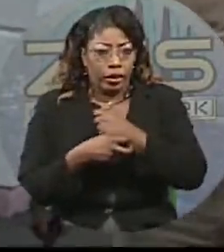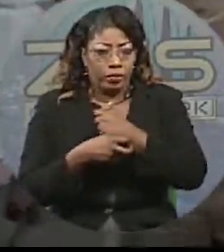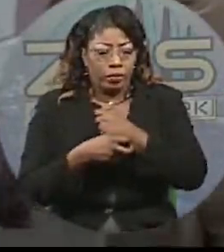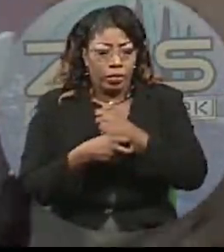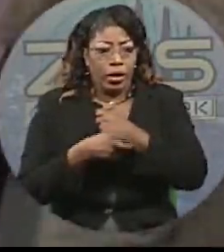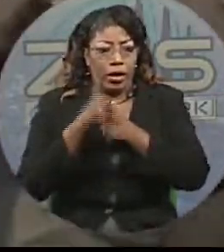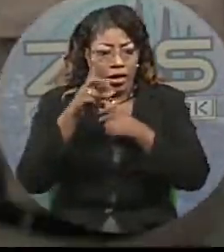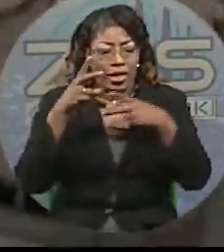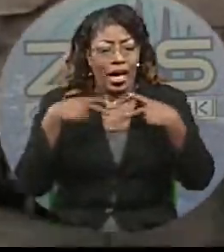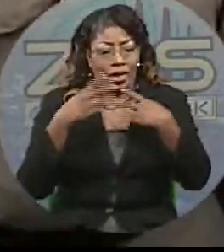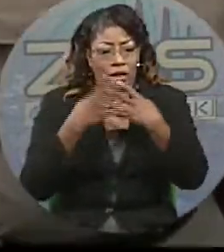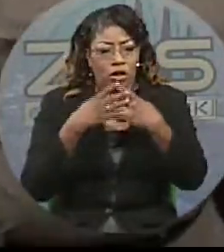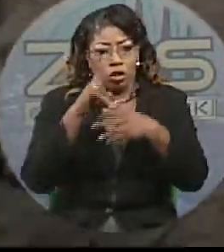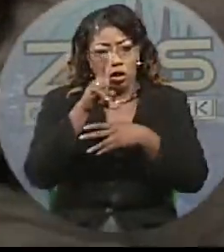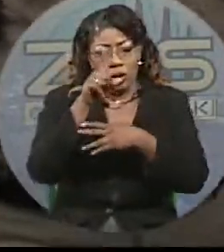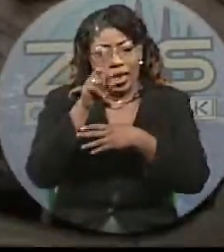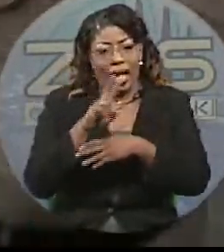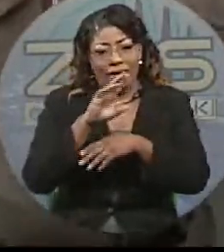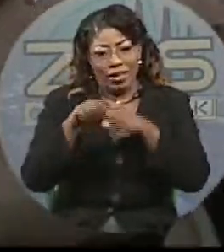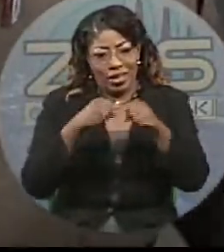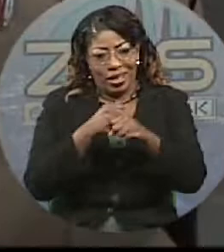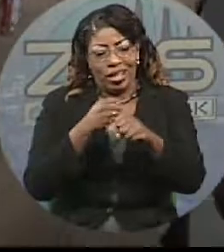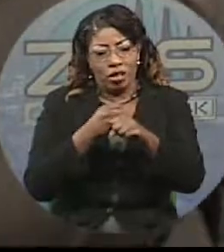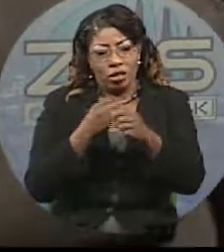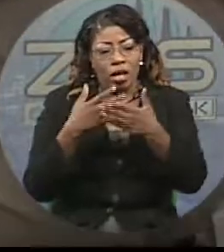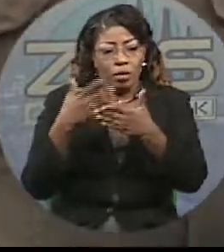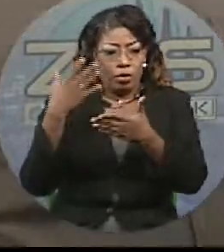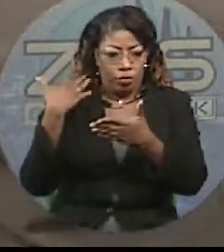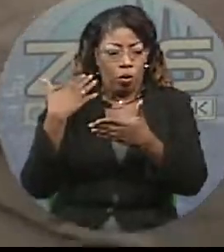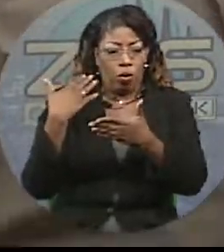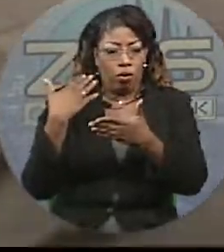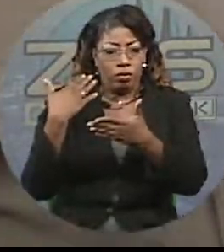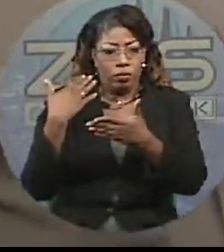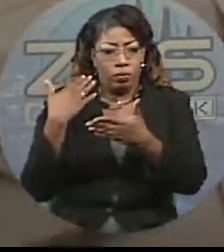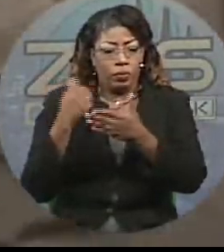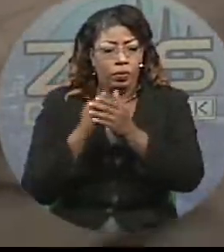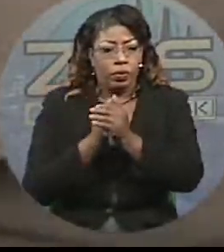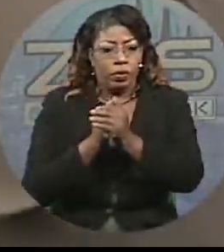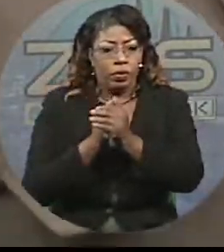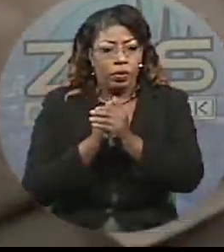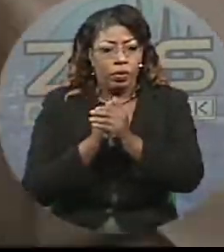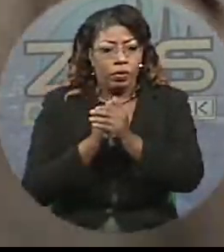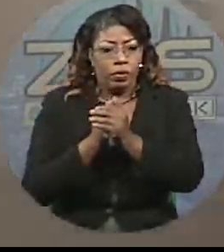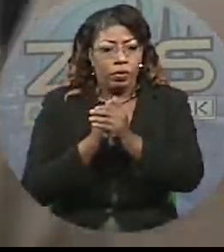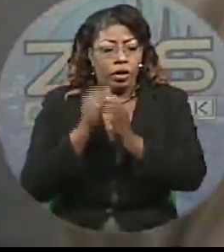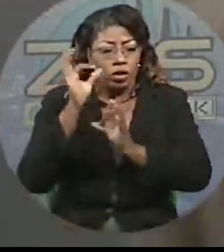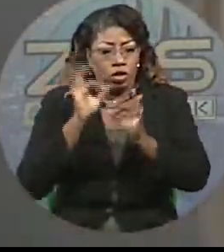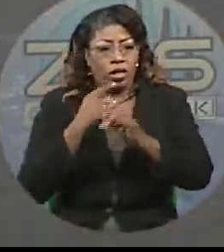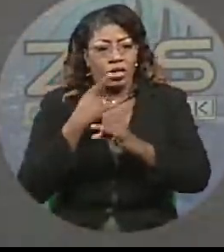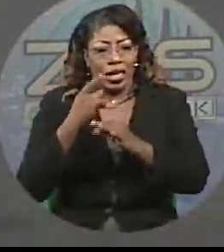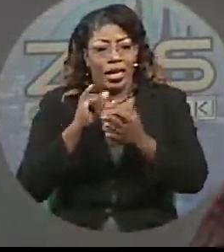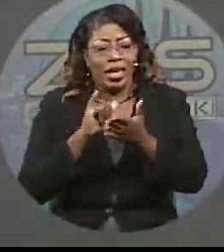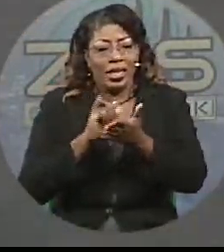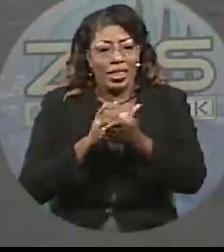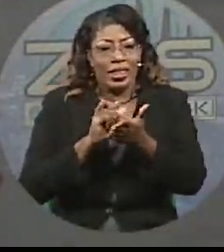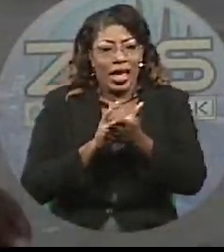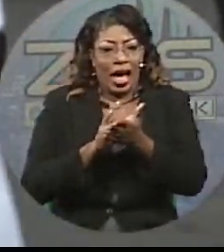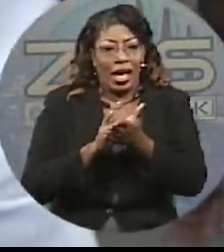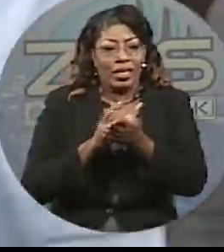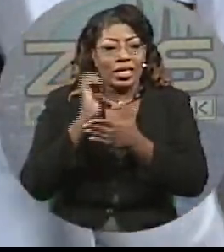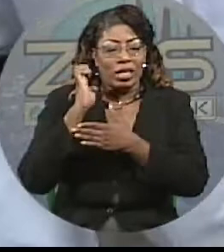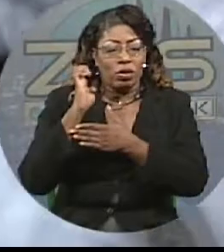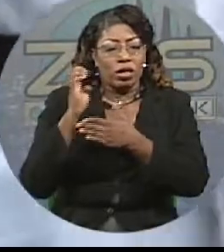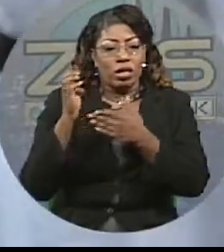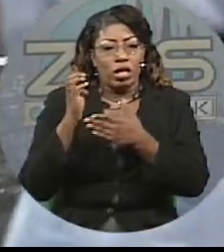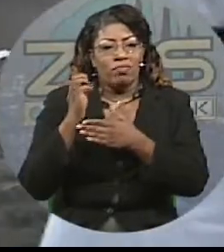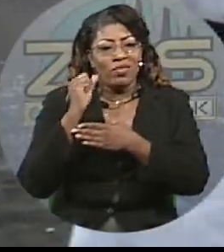2.5 years he has already spent on remand. Justice Indra Charles noted that she had been, in her words, very, very lenient with Knowles,